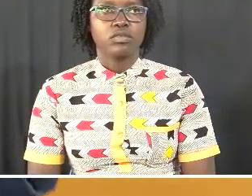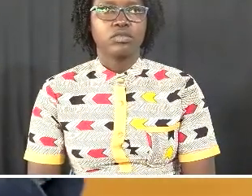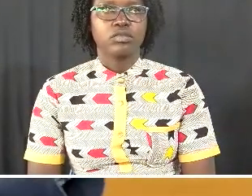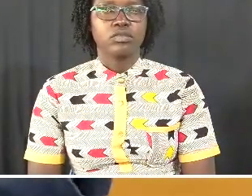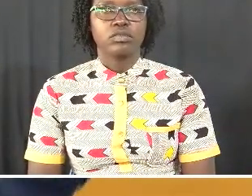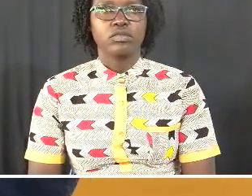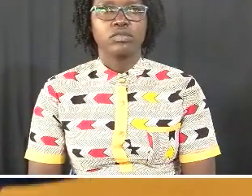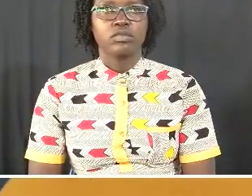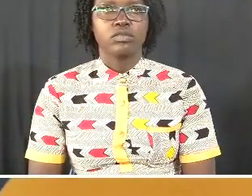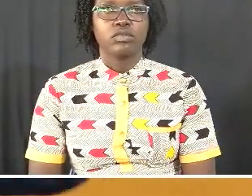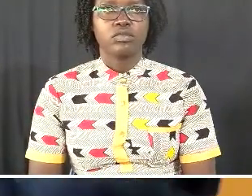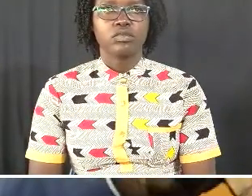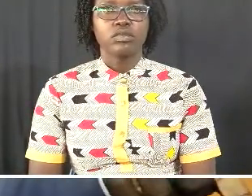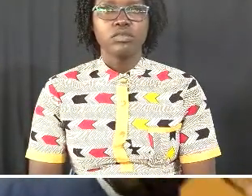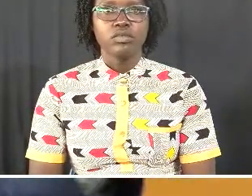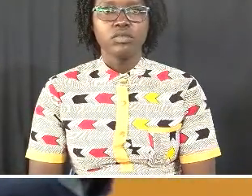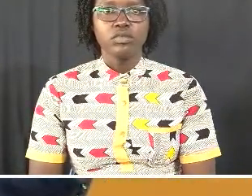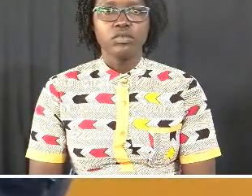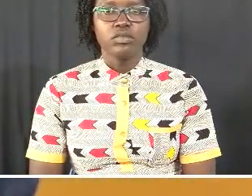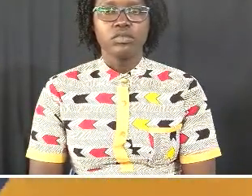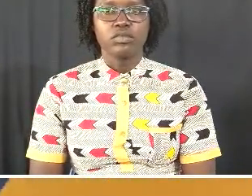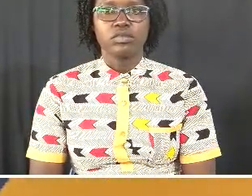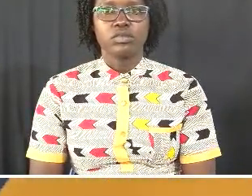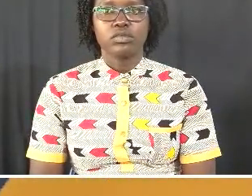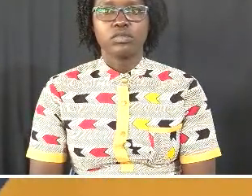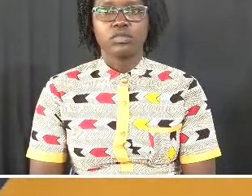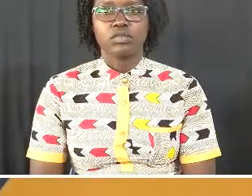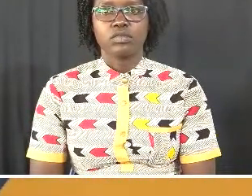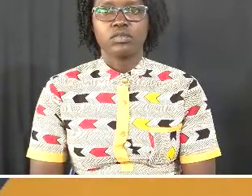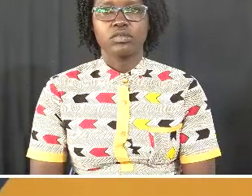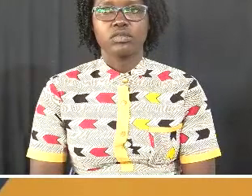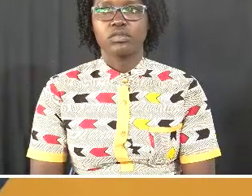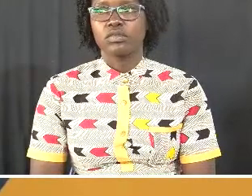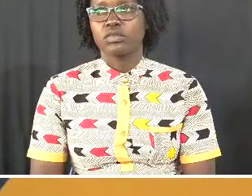I've heard somebody saying, I resolved. Another one is saying,